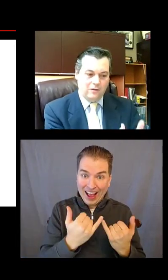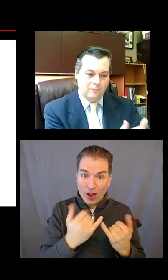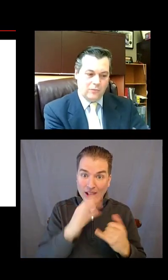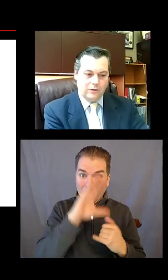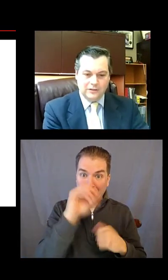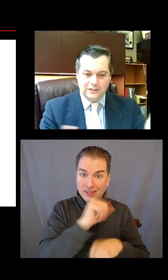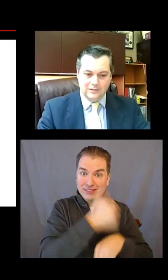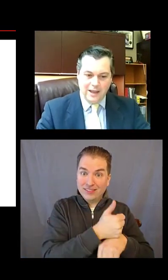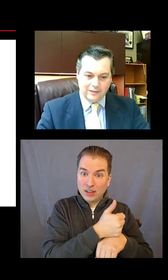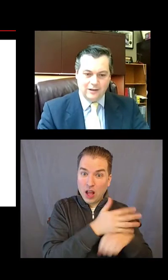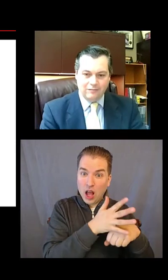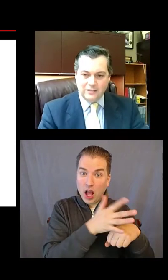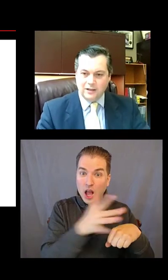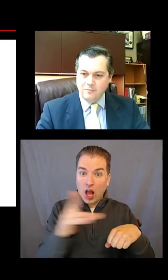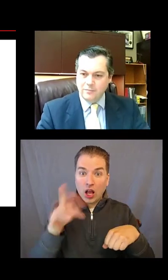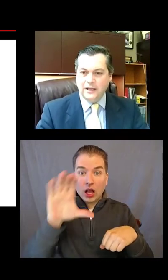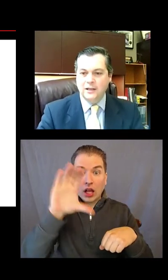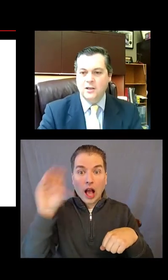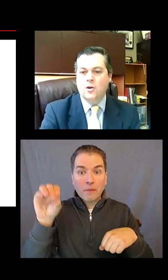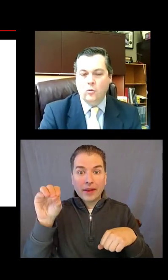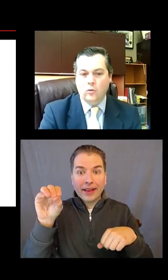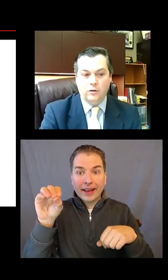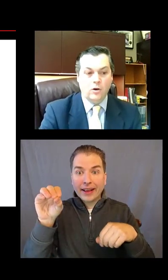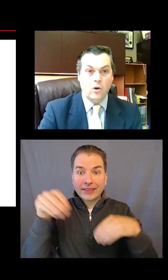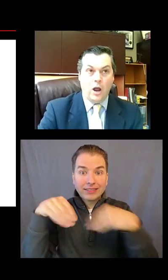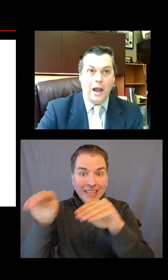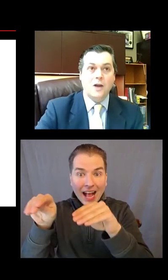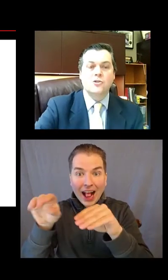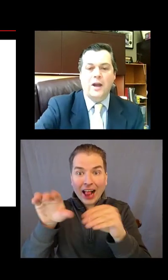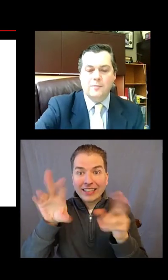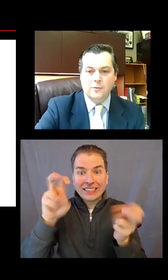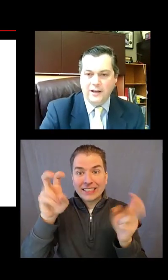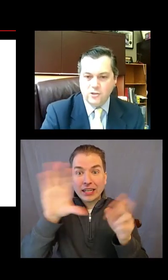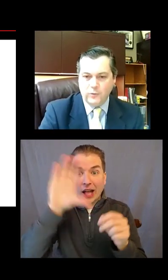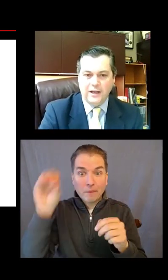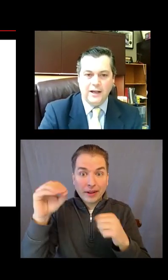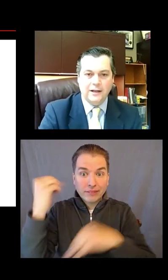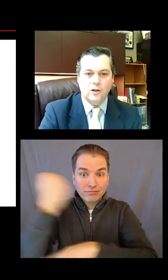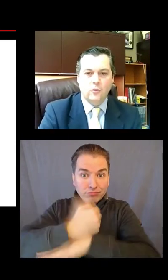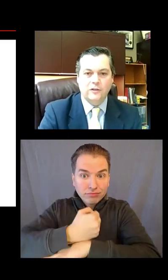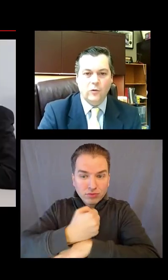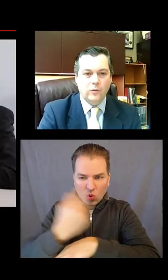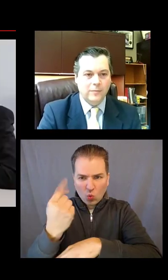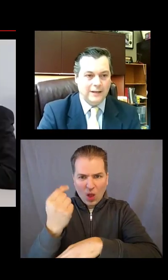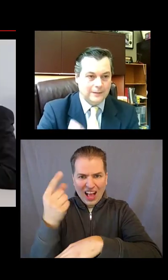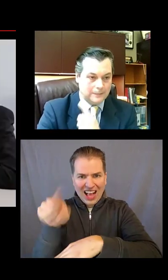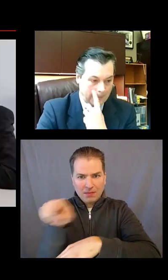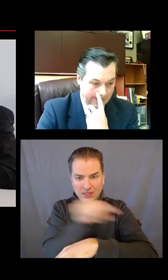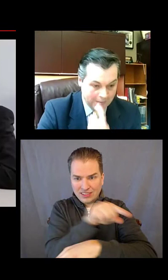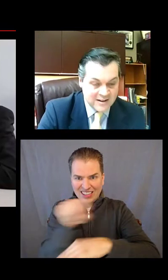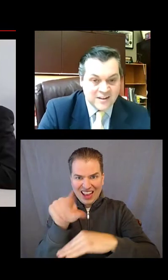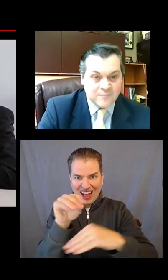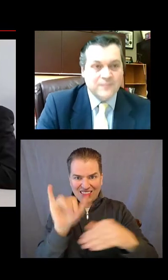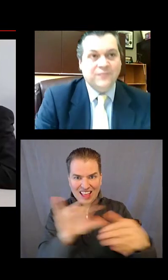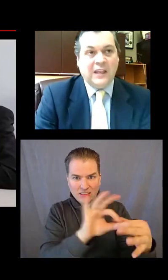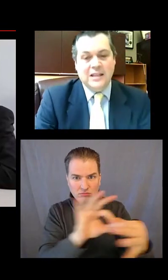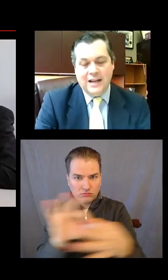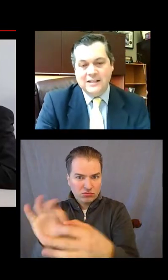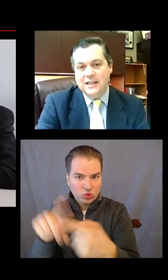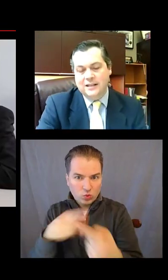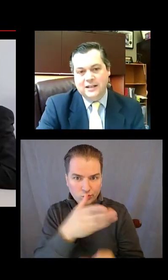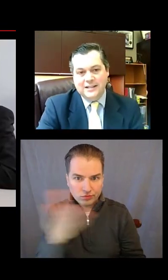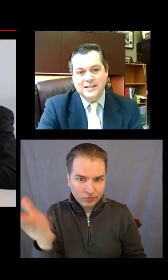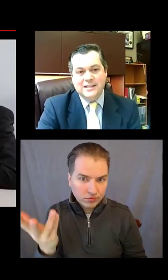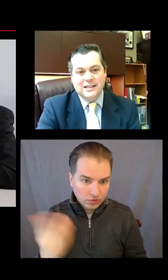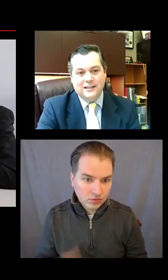thinking about birth to death of the company, or how do I perpetuate it on a going forward basis? The